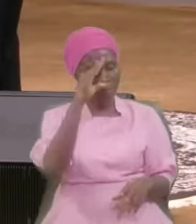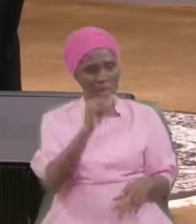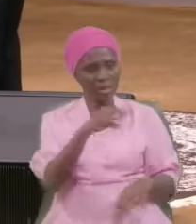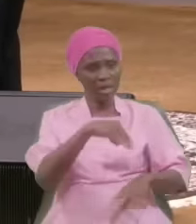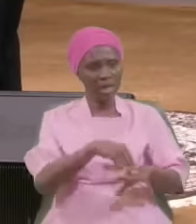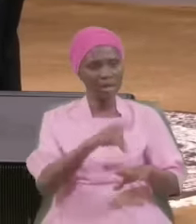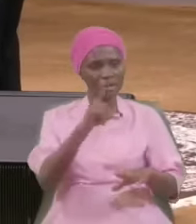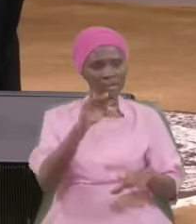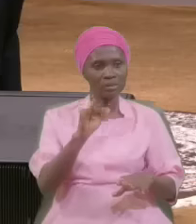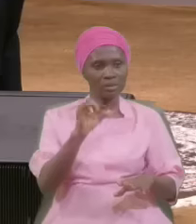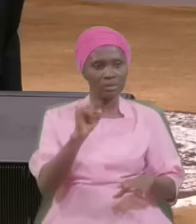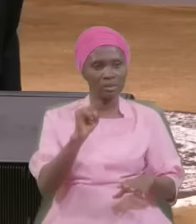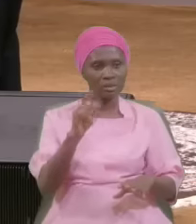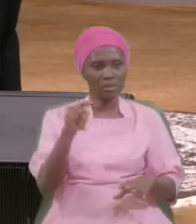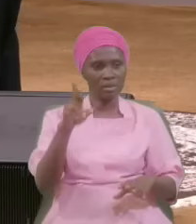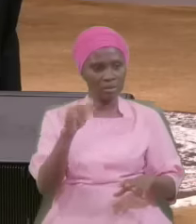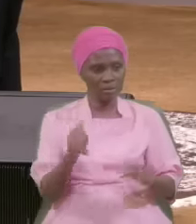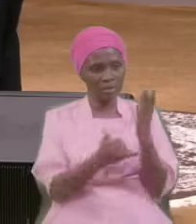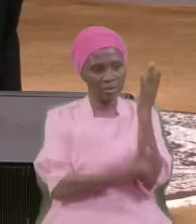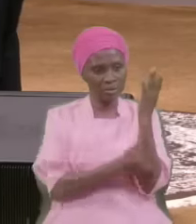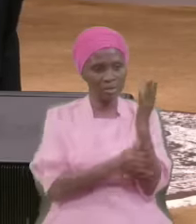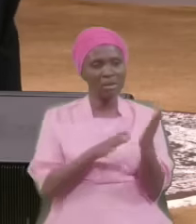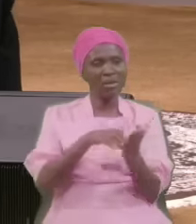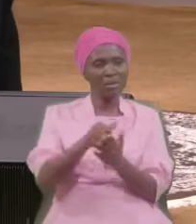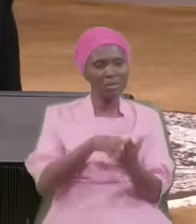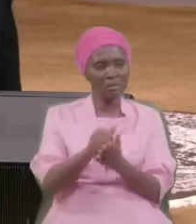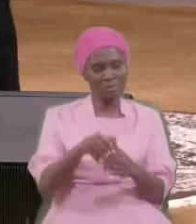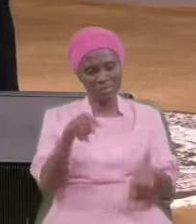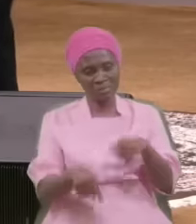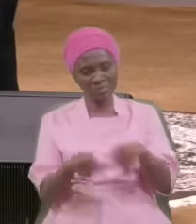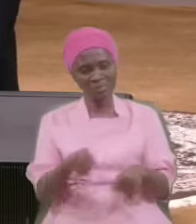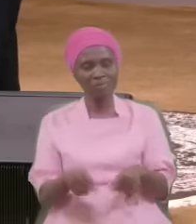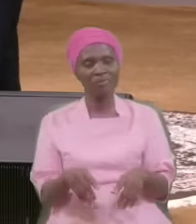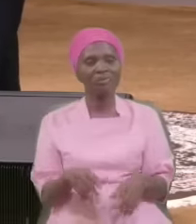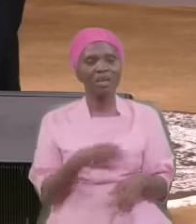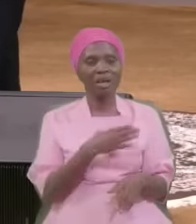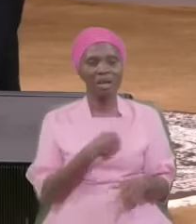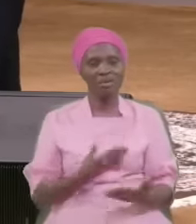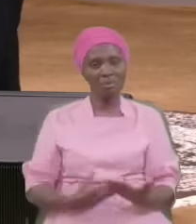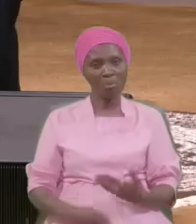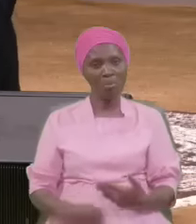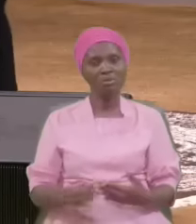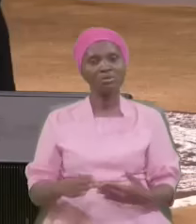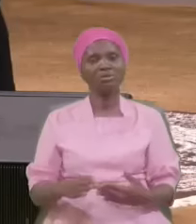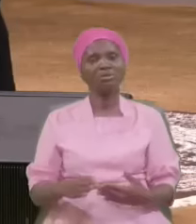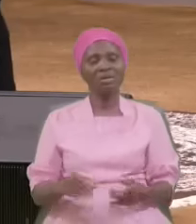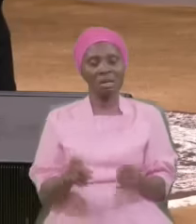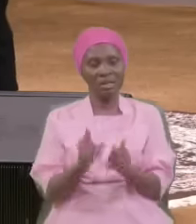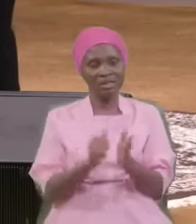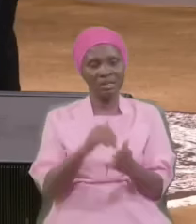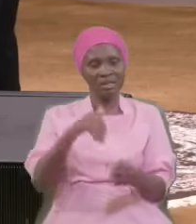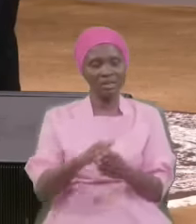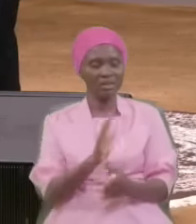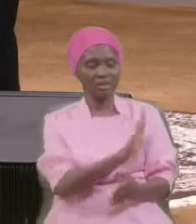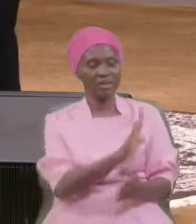impotent in his feet, being a cripple from his mother's womb, who never